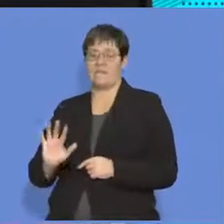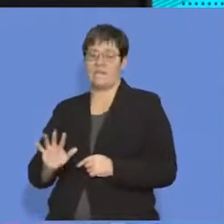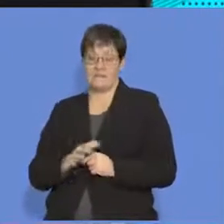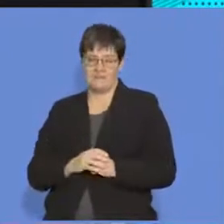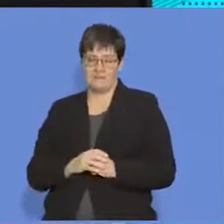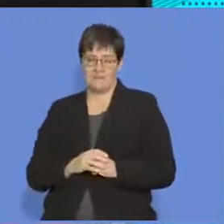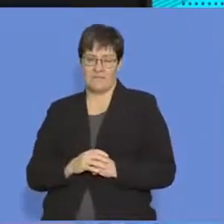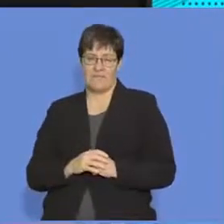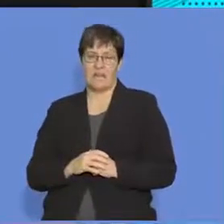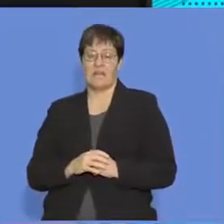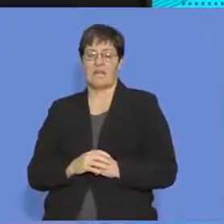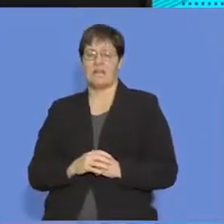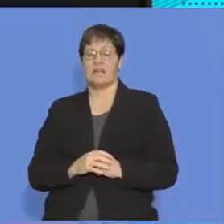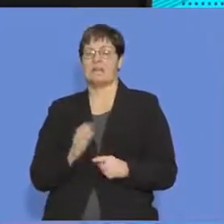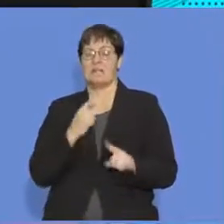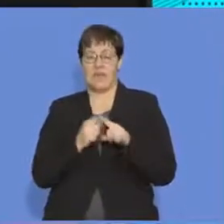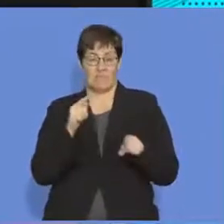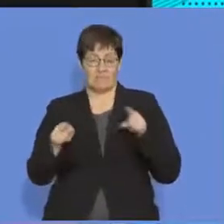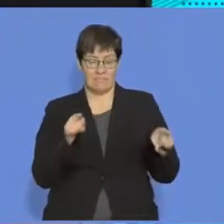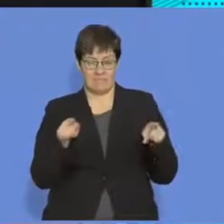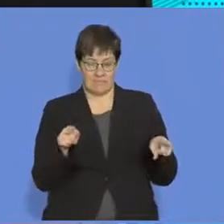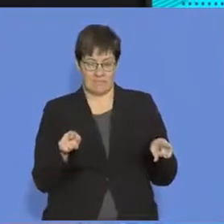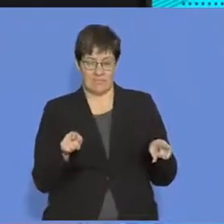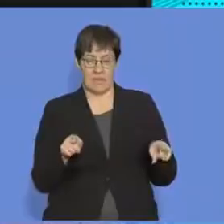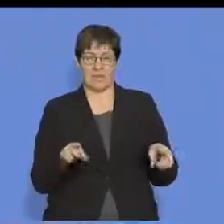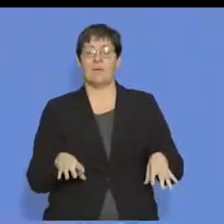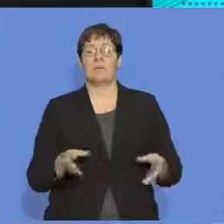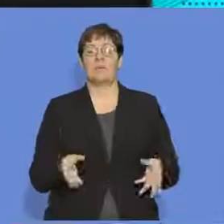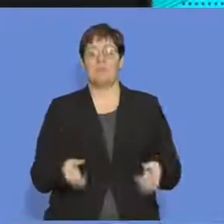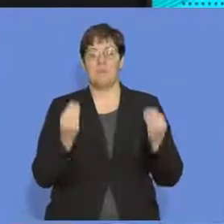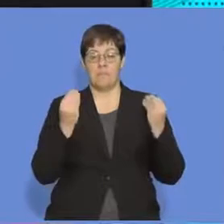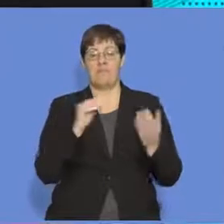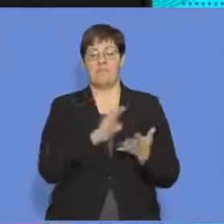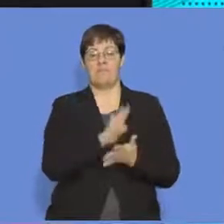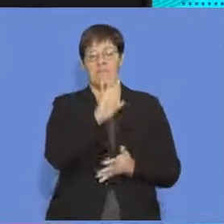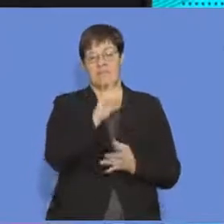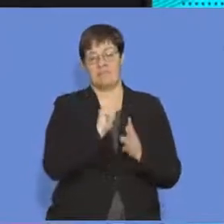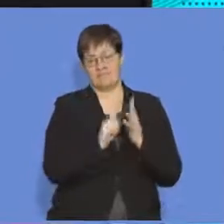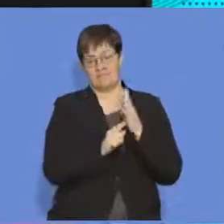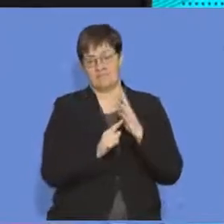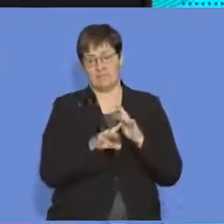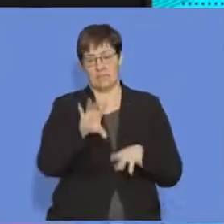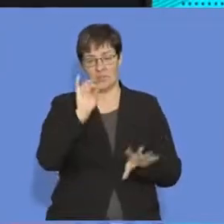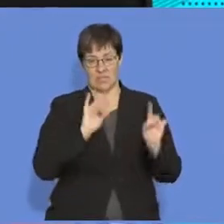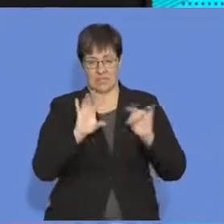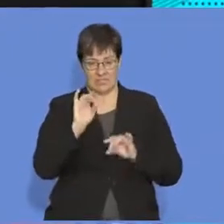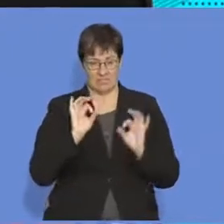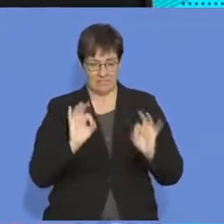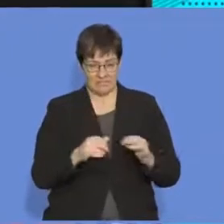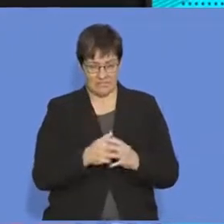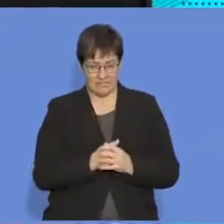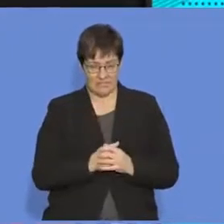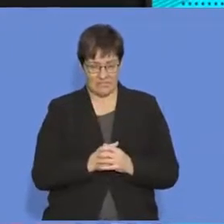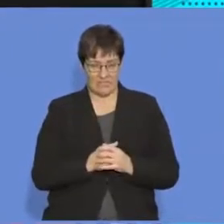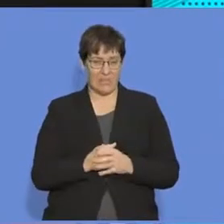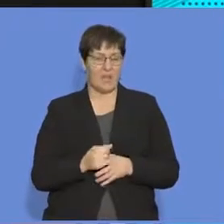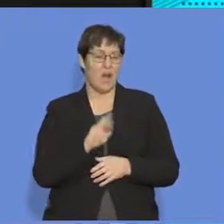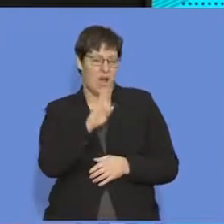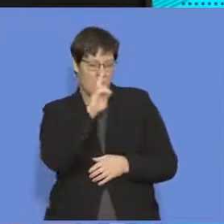2, there's 5, and we multiply the 2, and we get 15 choices.